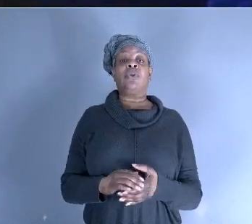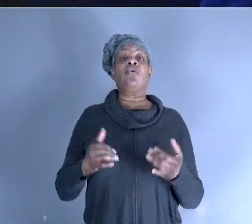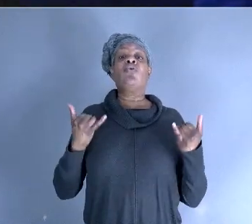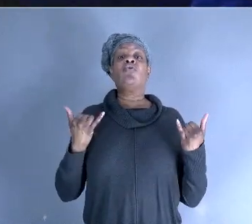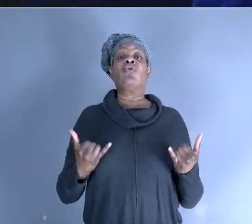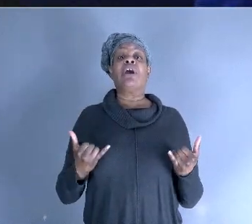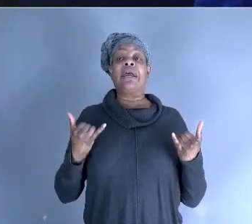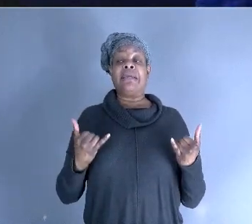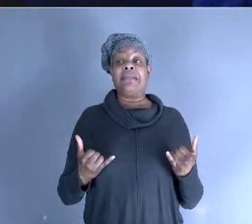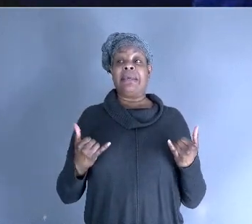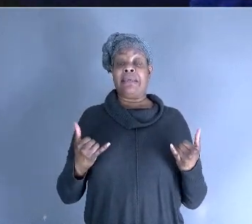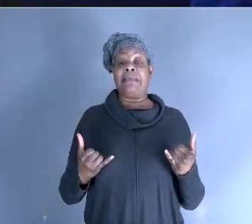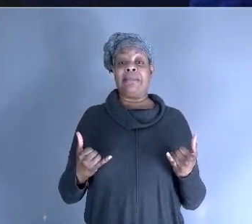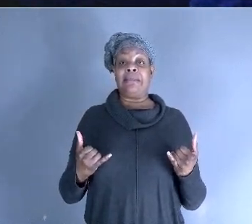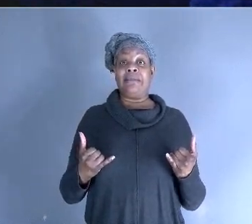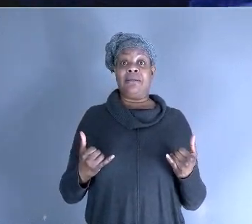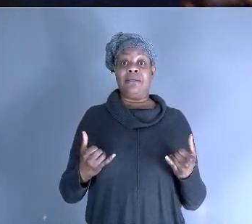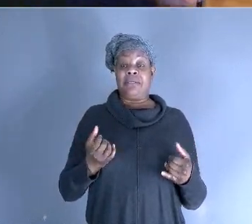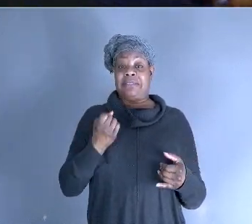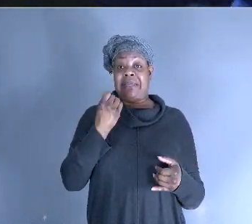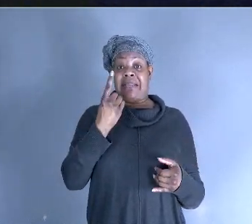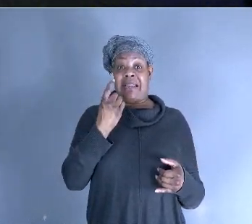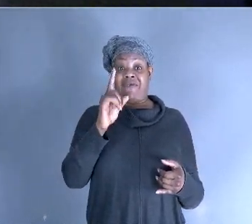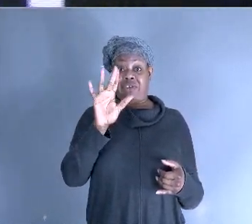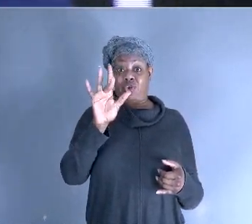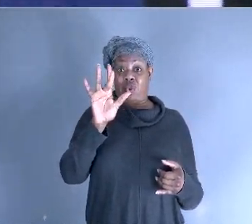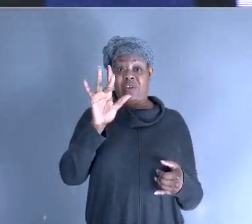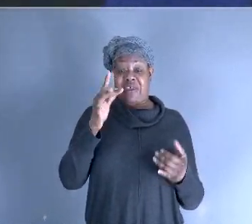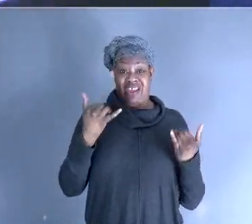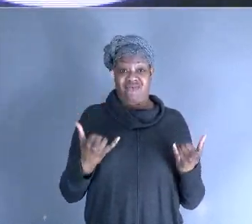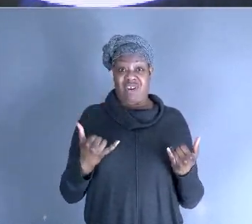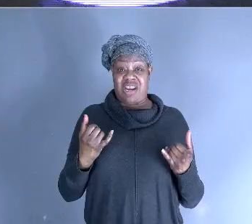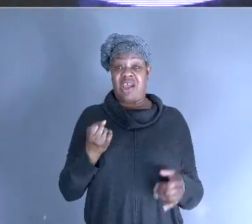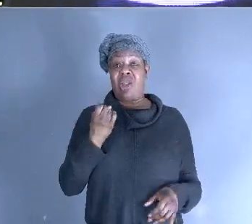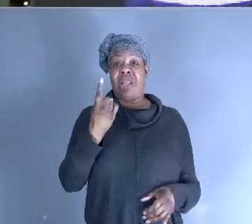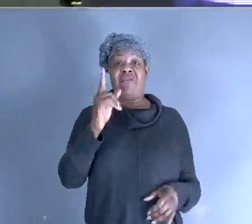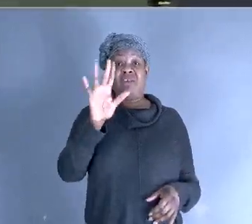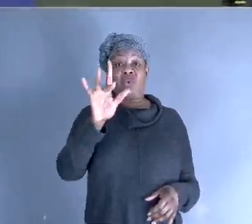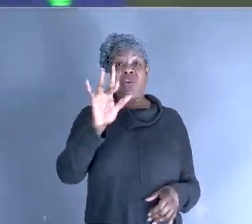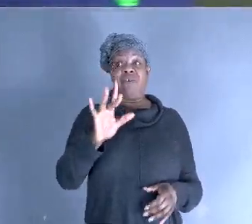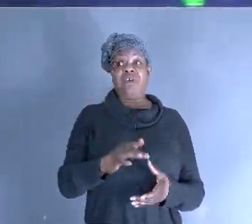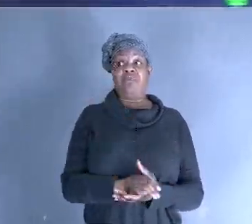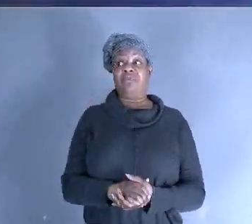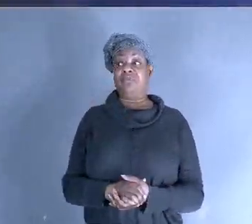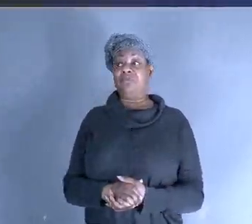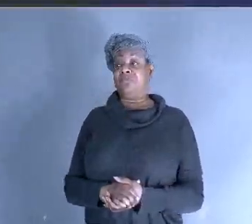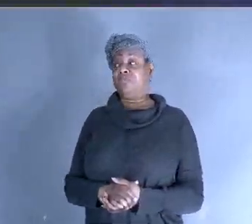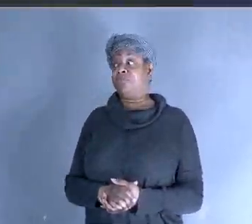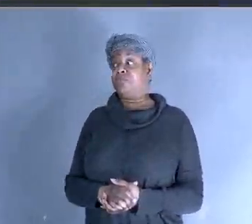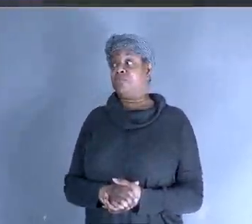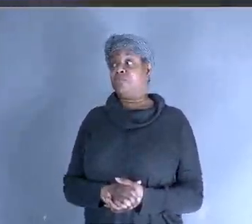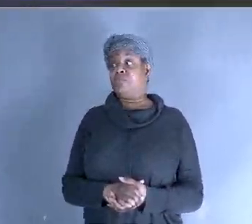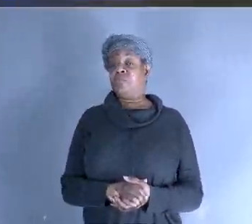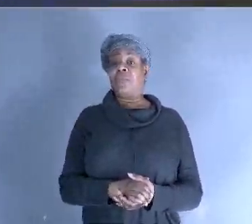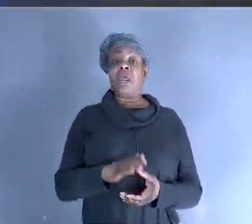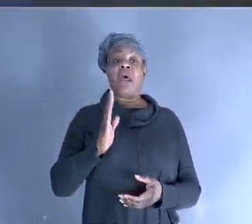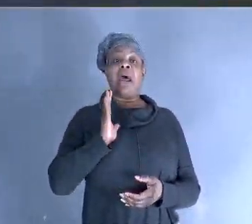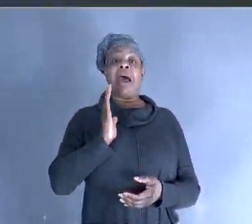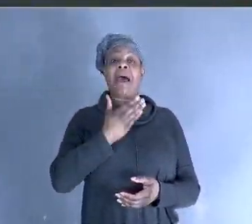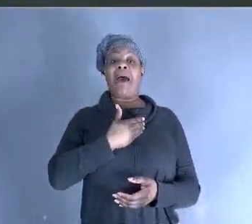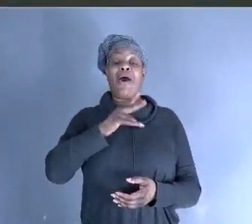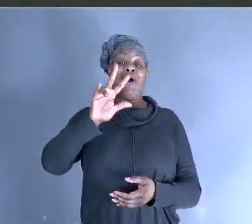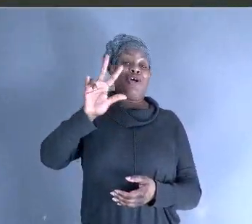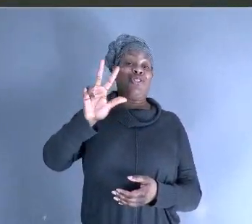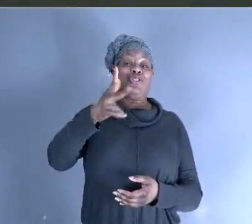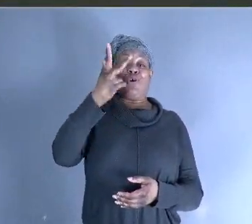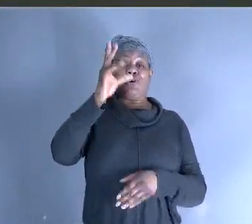speak it's now 11th 25 right now as we speak our third campus now many of